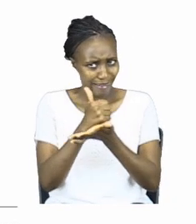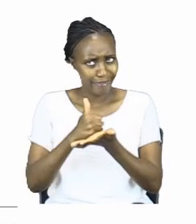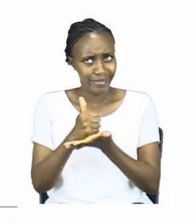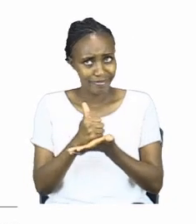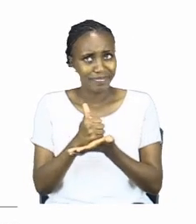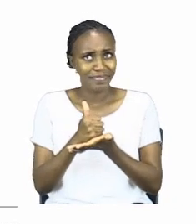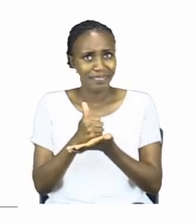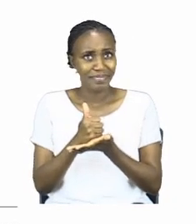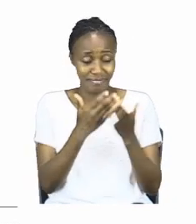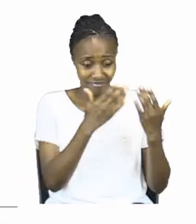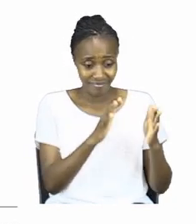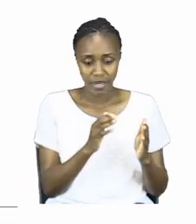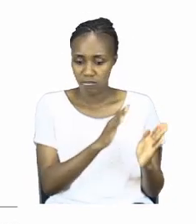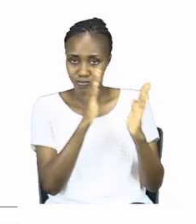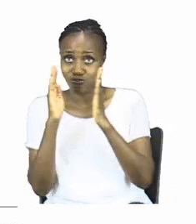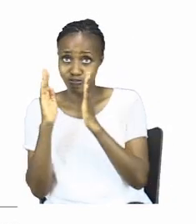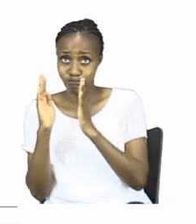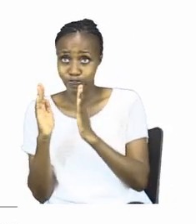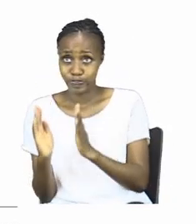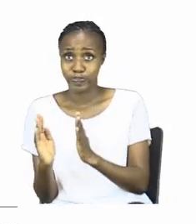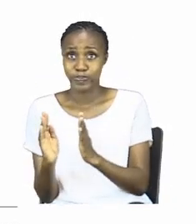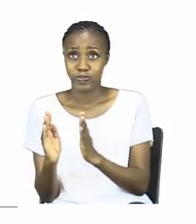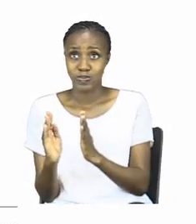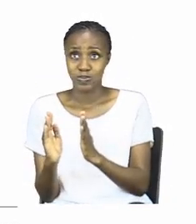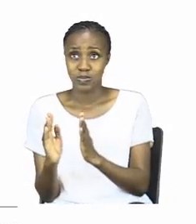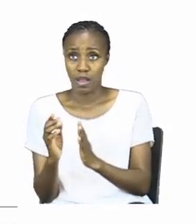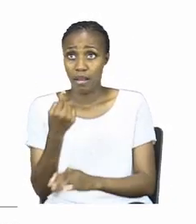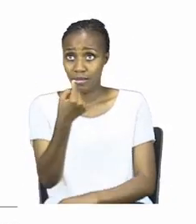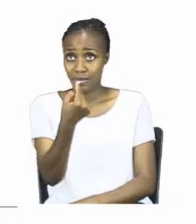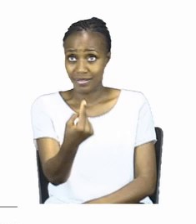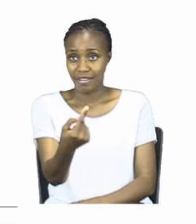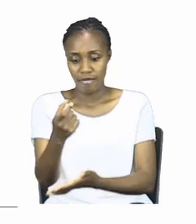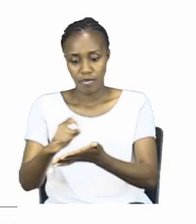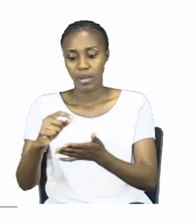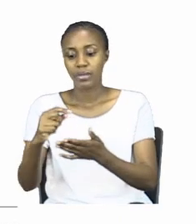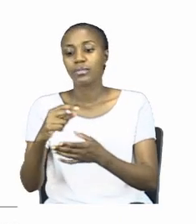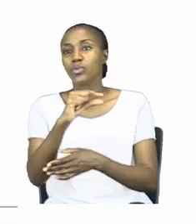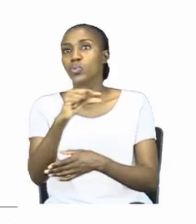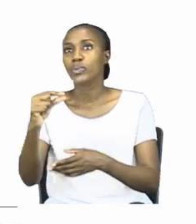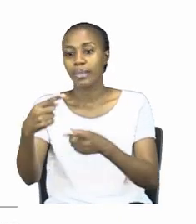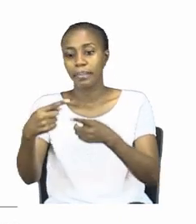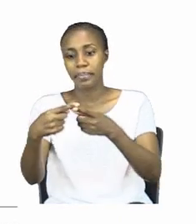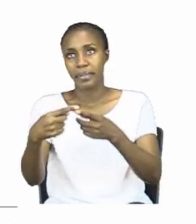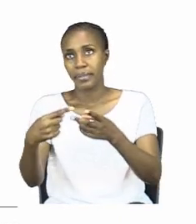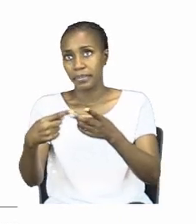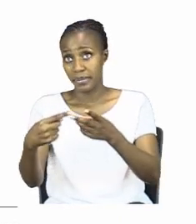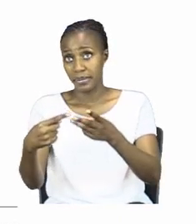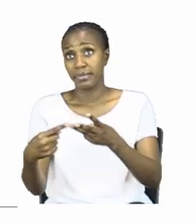you're done with that one, we can move on to the next part of that exercise, which is to write the